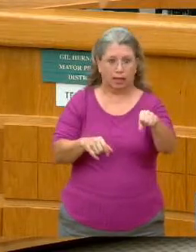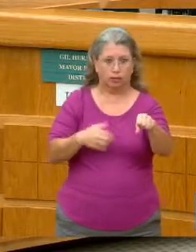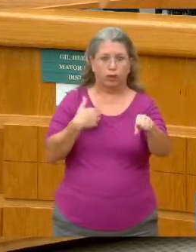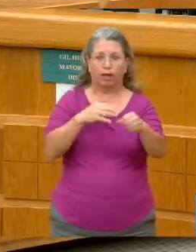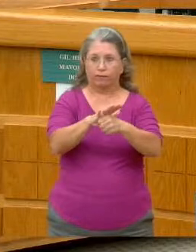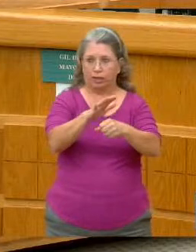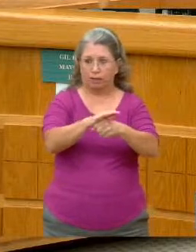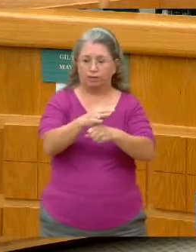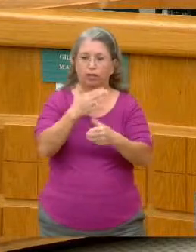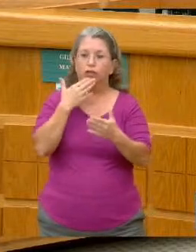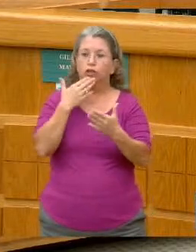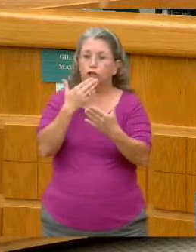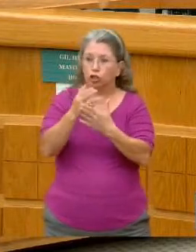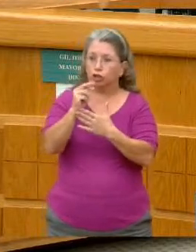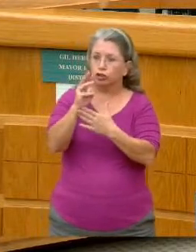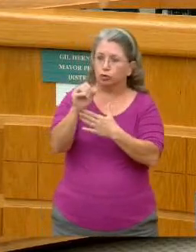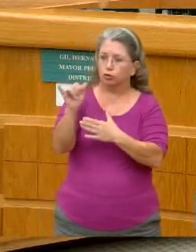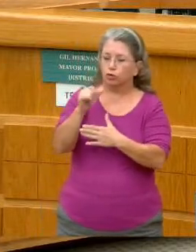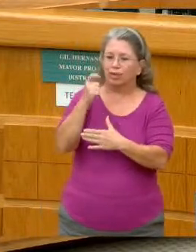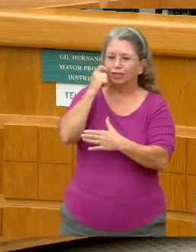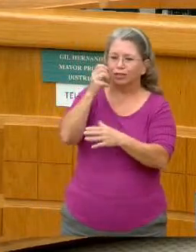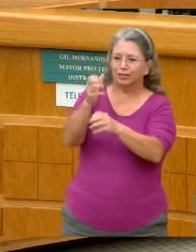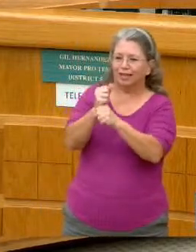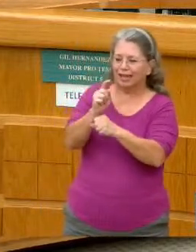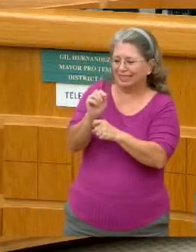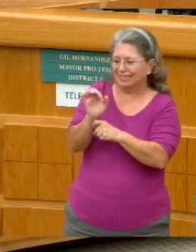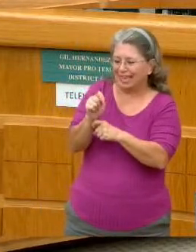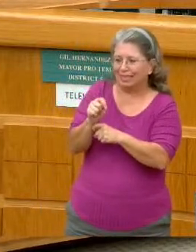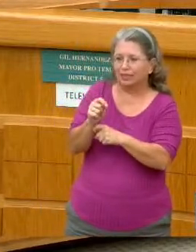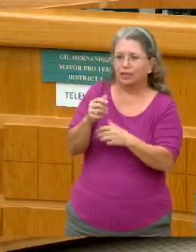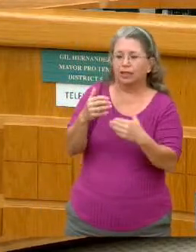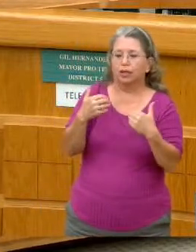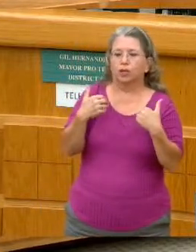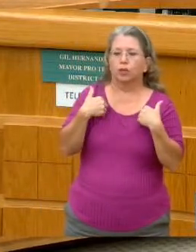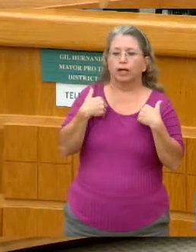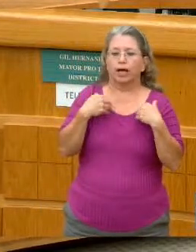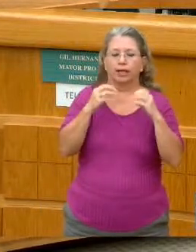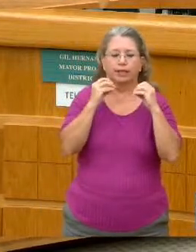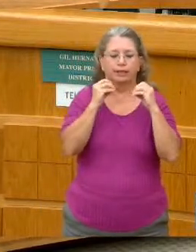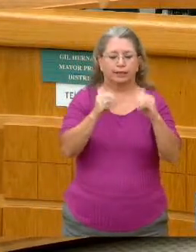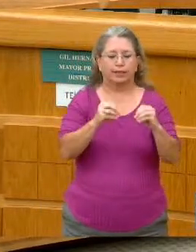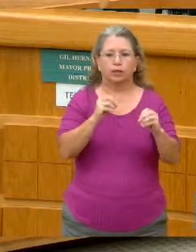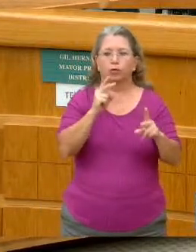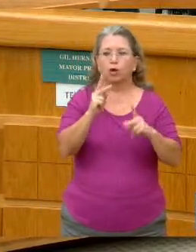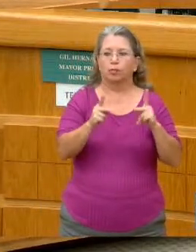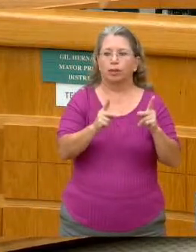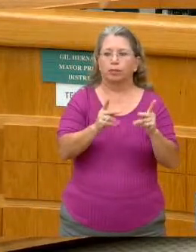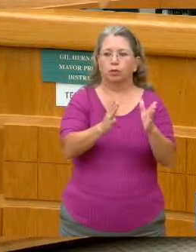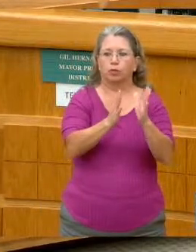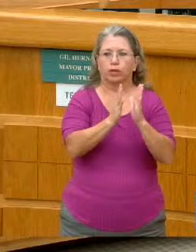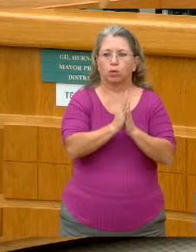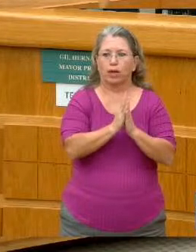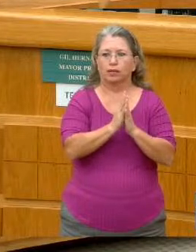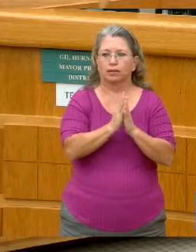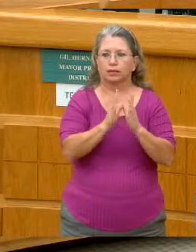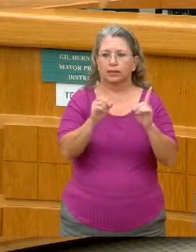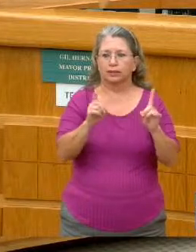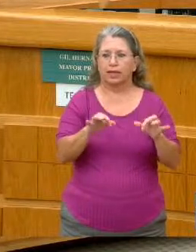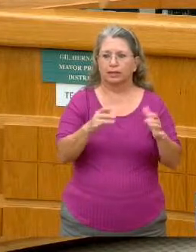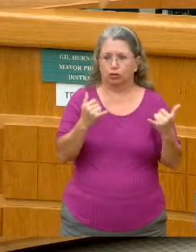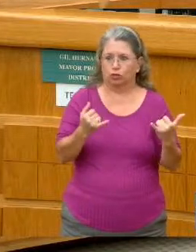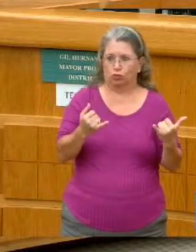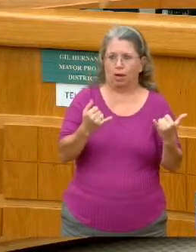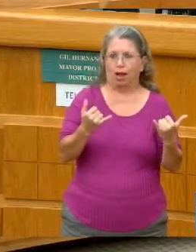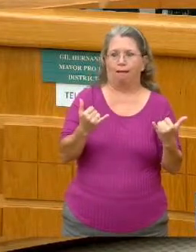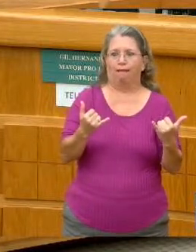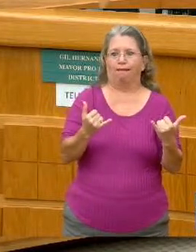news is, I just got a text a few minutes ago, we had 0 people request a test for COVID-19 today. This is the